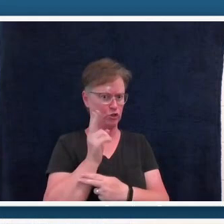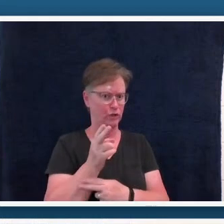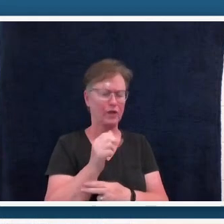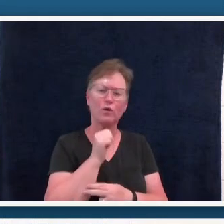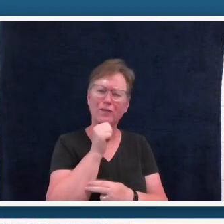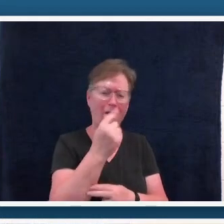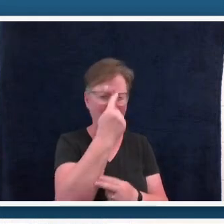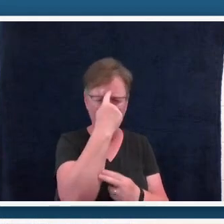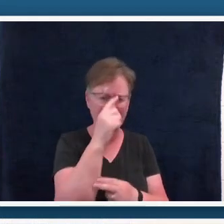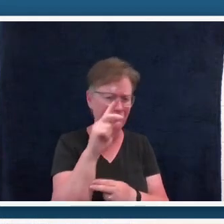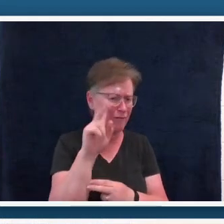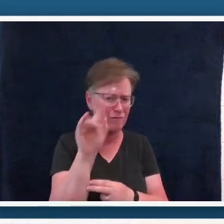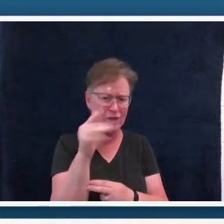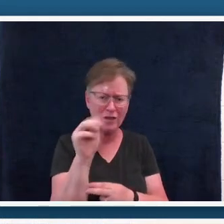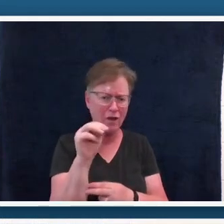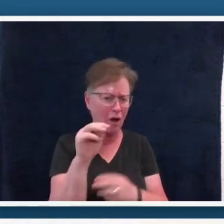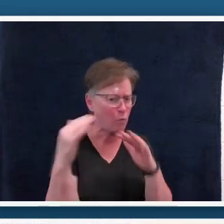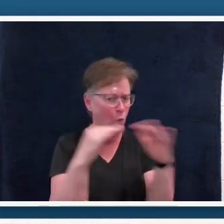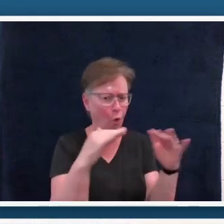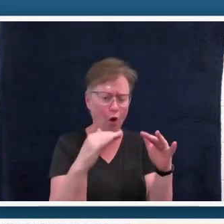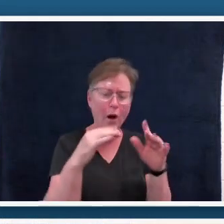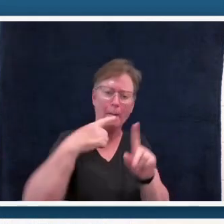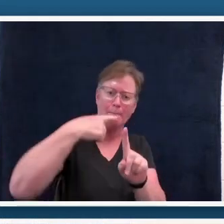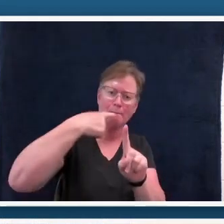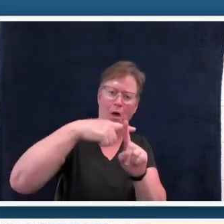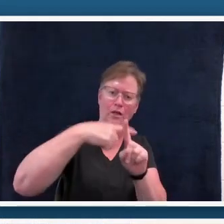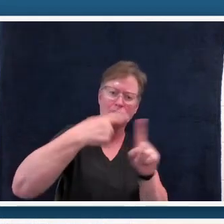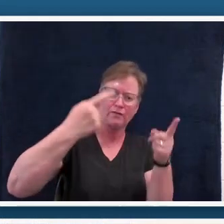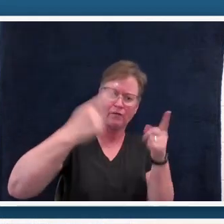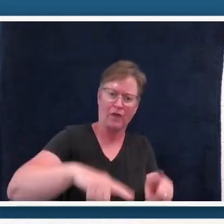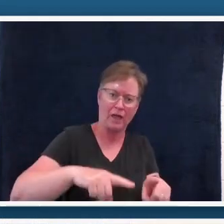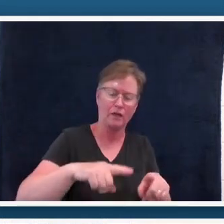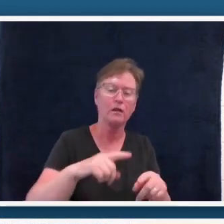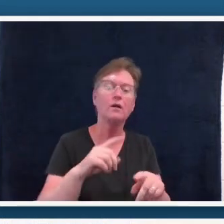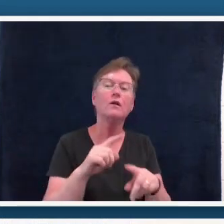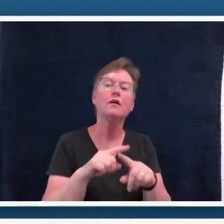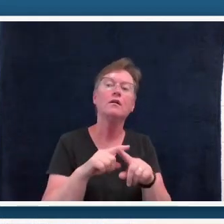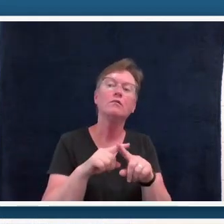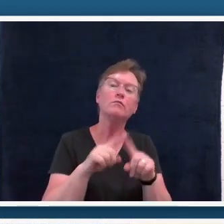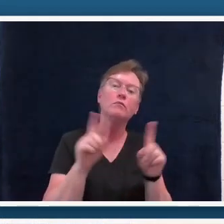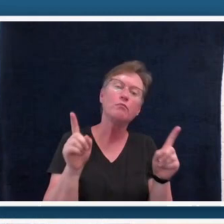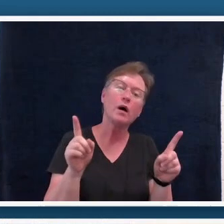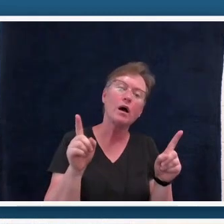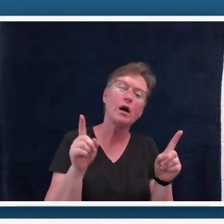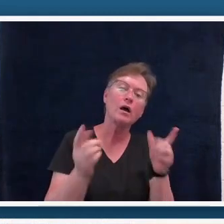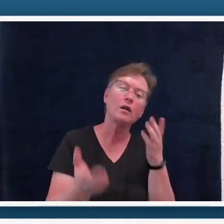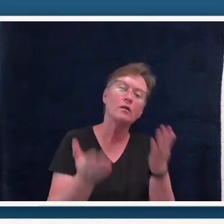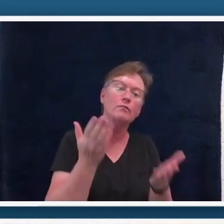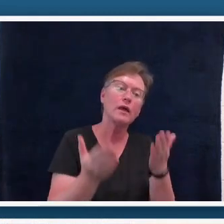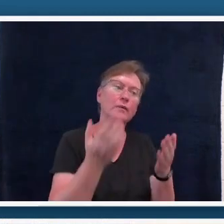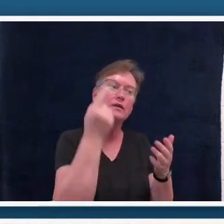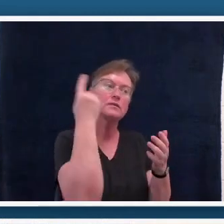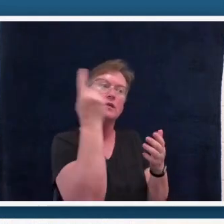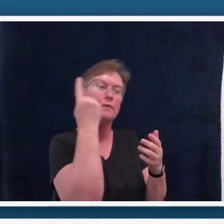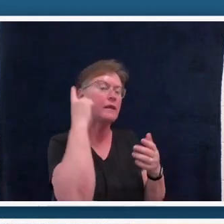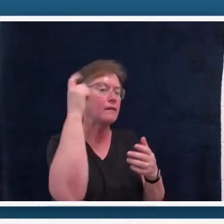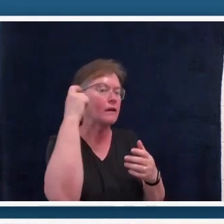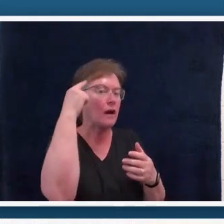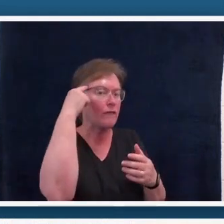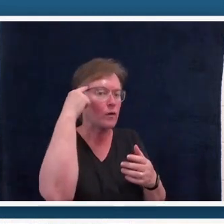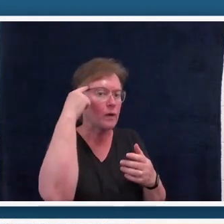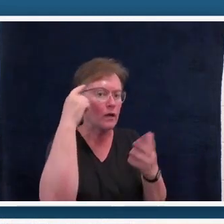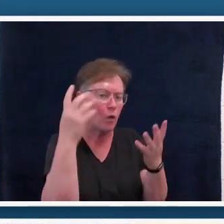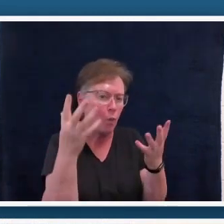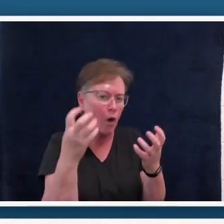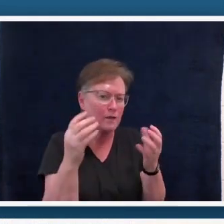event. But it might be something that the government wants to try to put a bit of a more positive